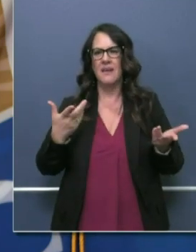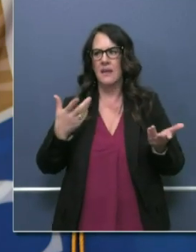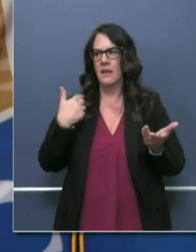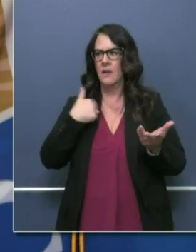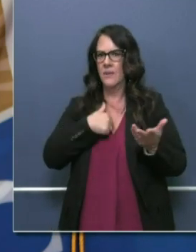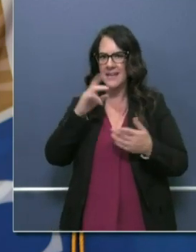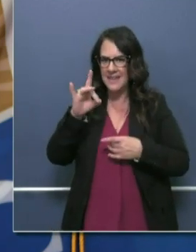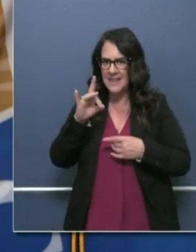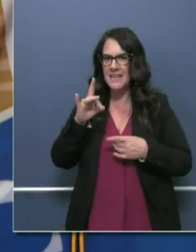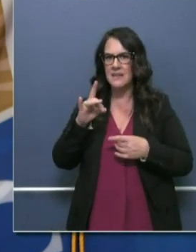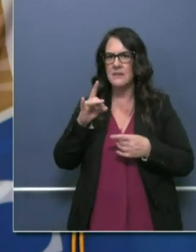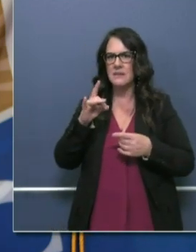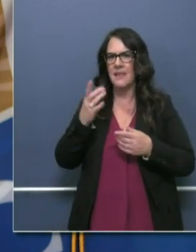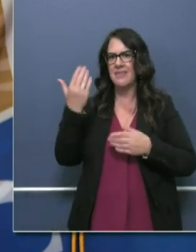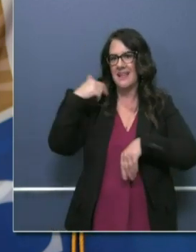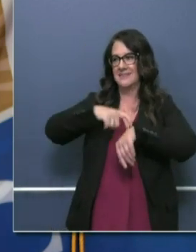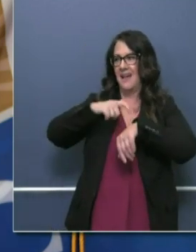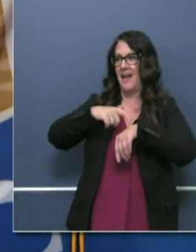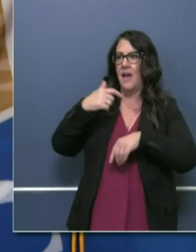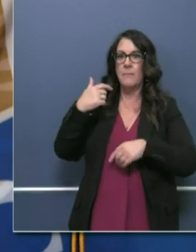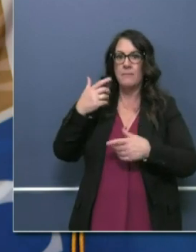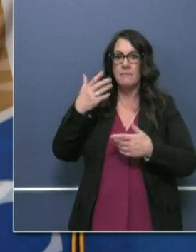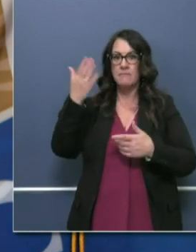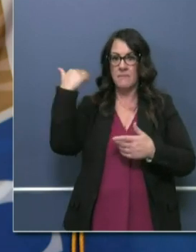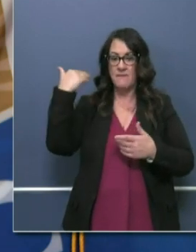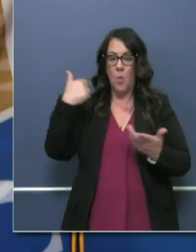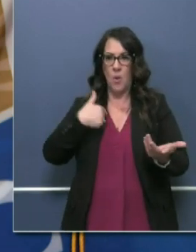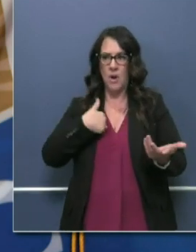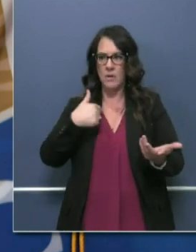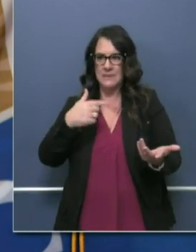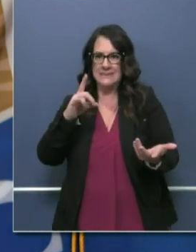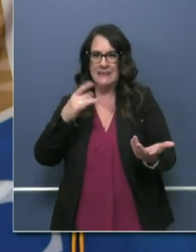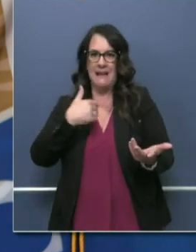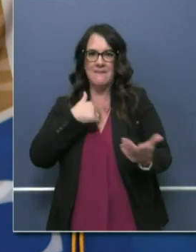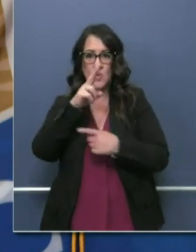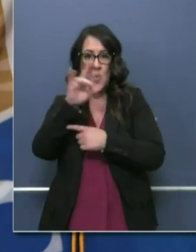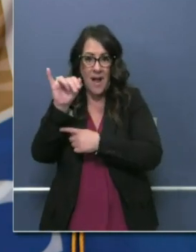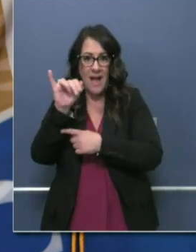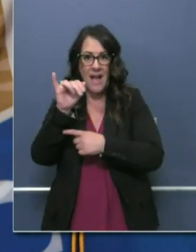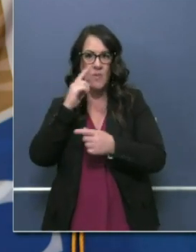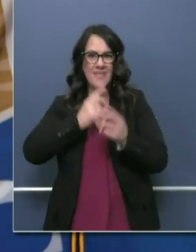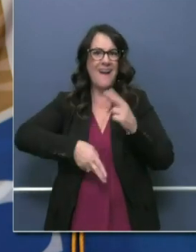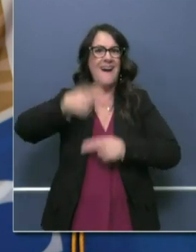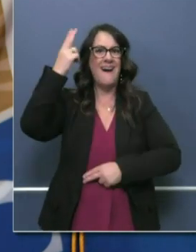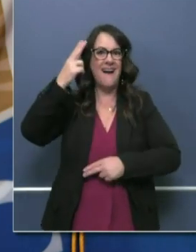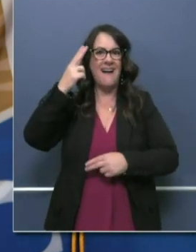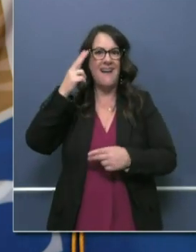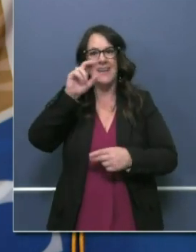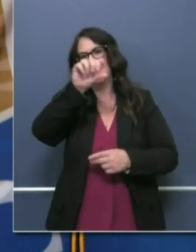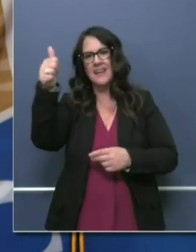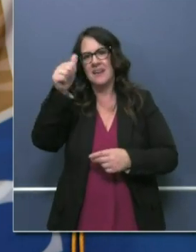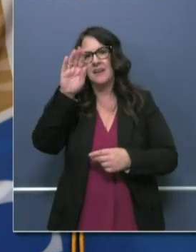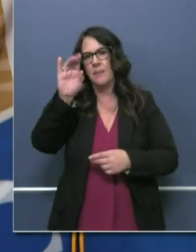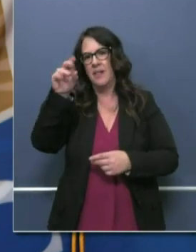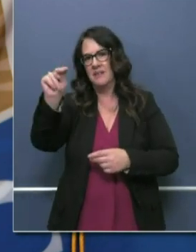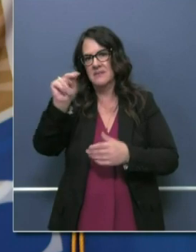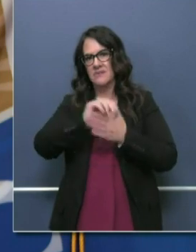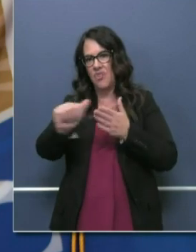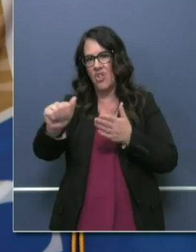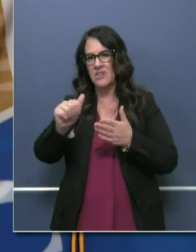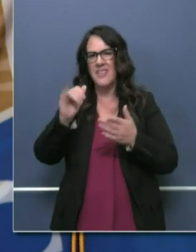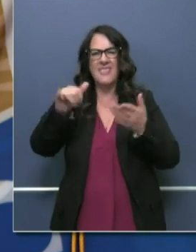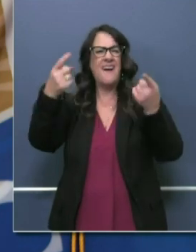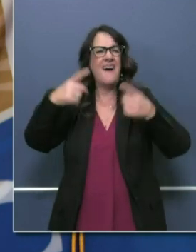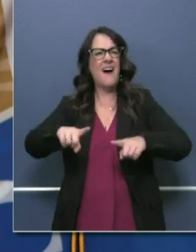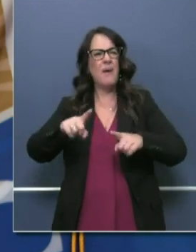we paid back the last time we had to source unemployment at this scale, 10 plus billion, during the last